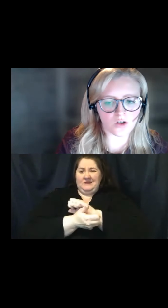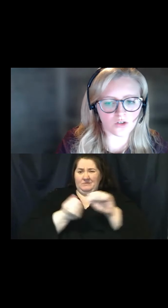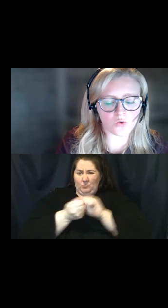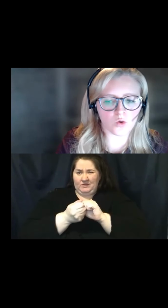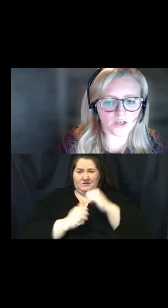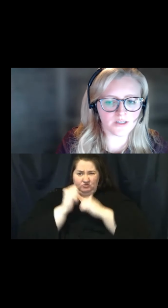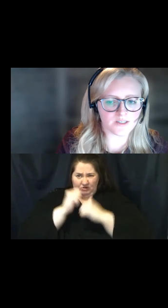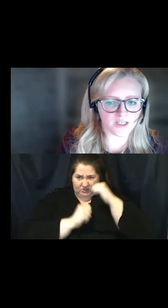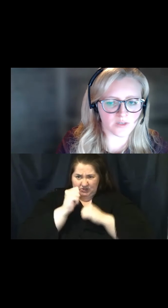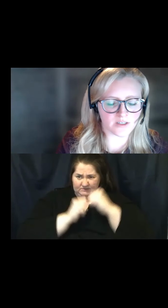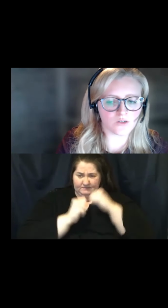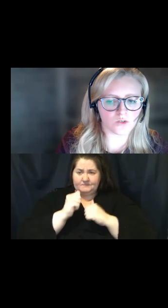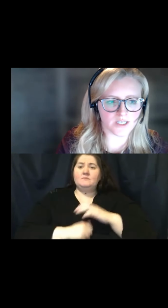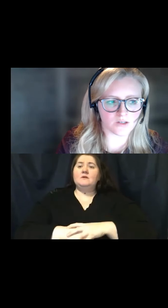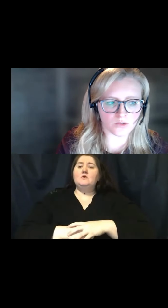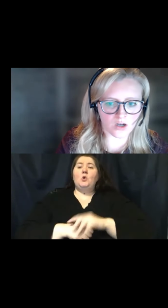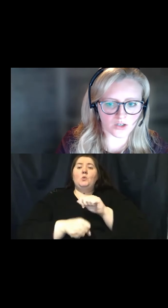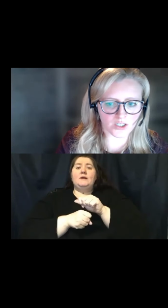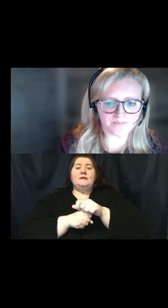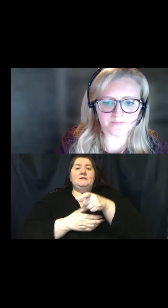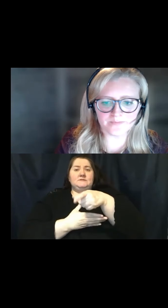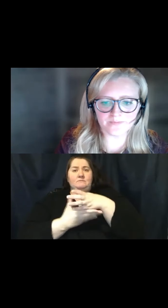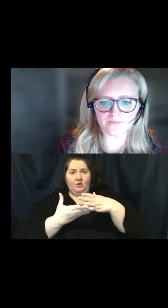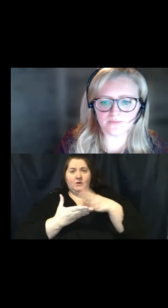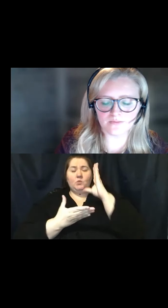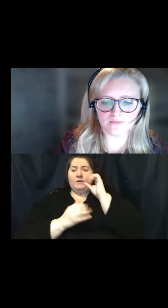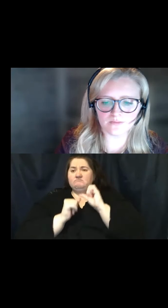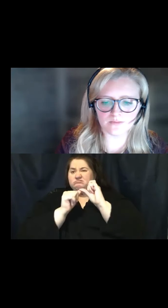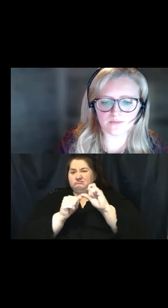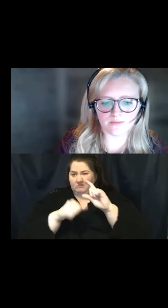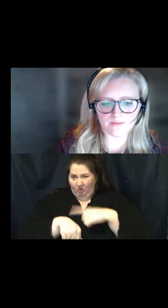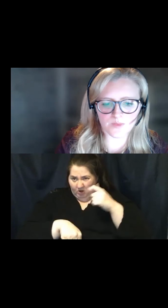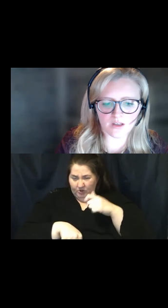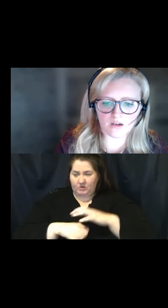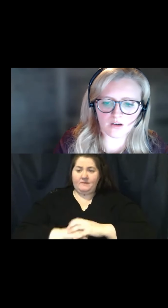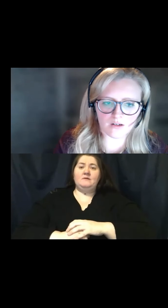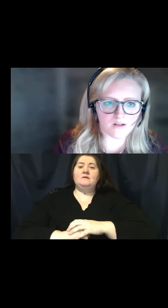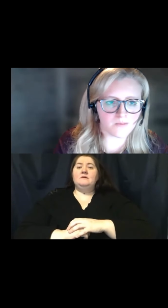As a result, work in this segment will take longer.